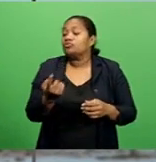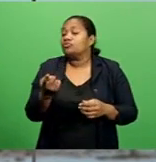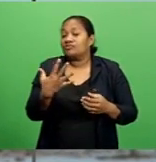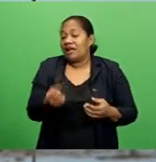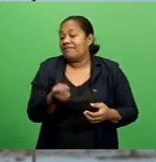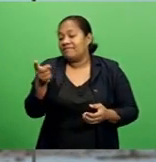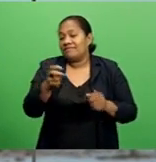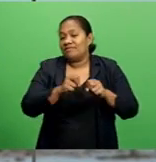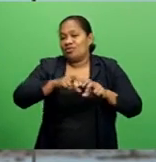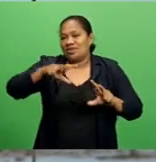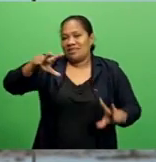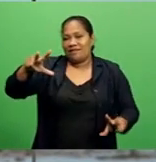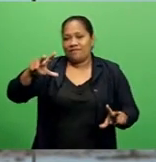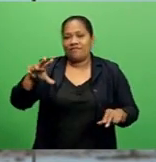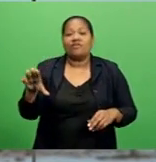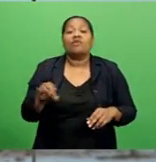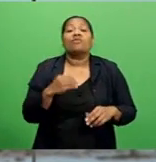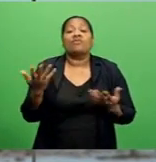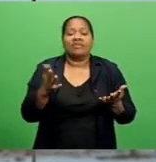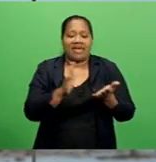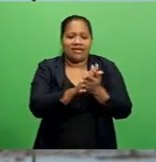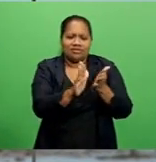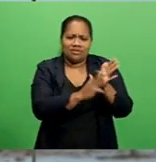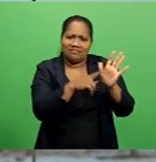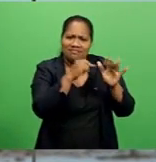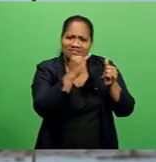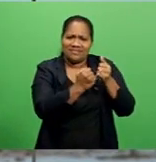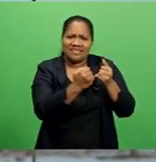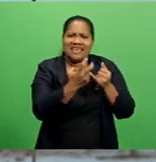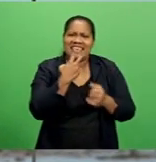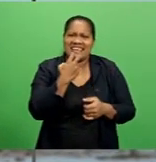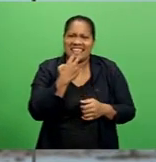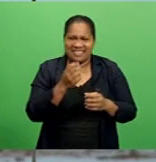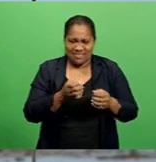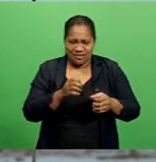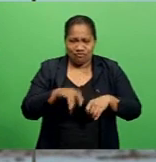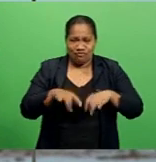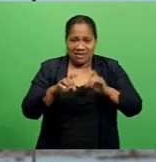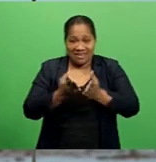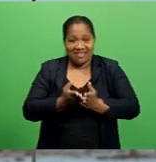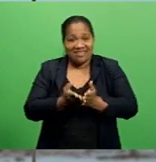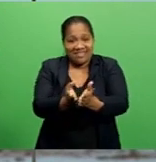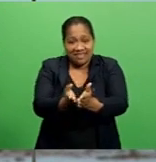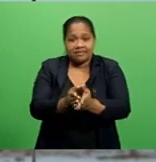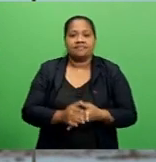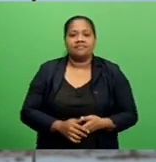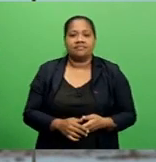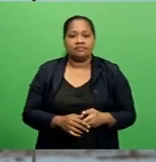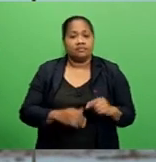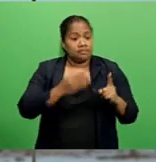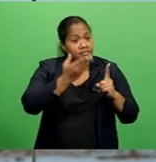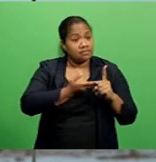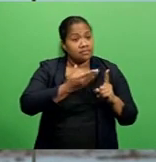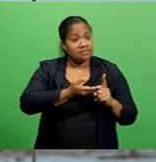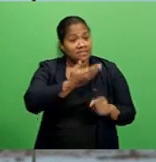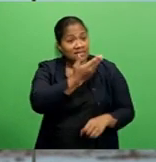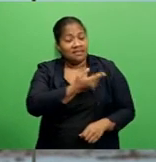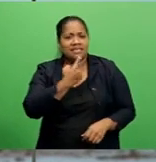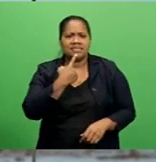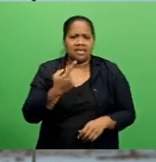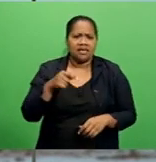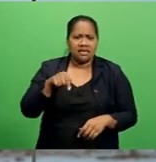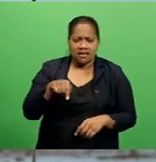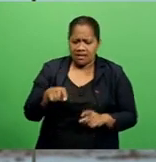on the HMAS Adelaide. Commanding Officer Captain Stuart Waters says these materials are mostly